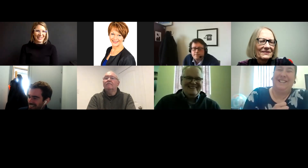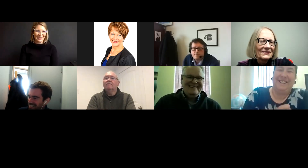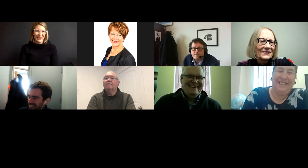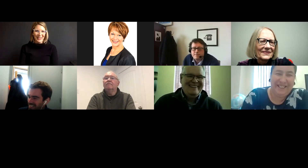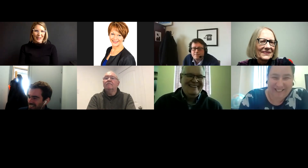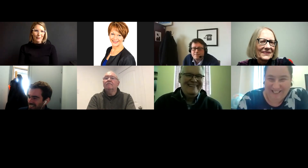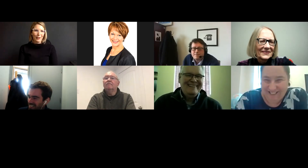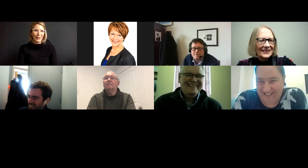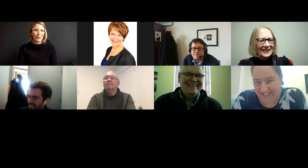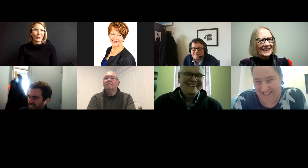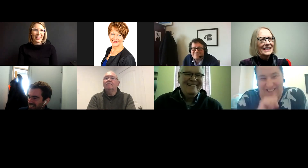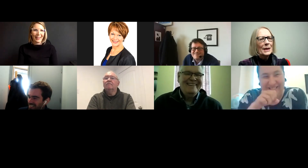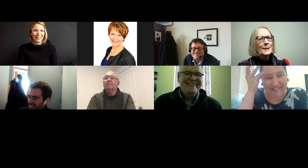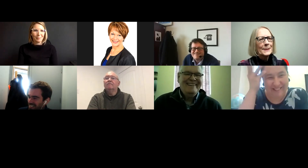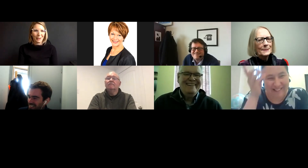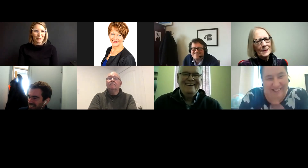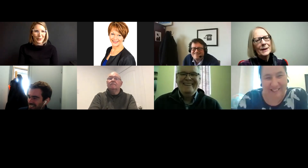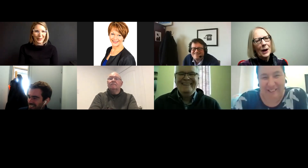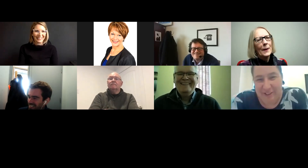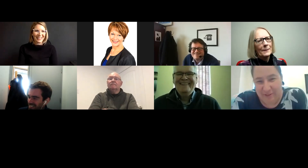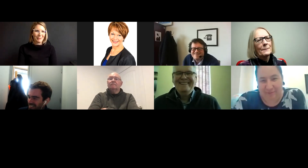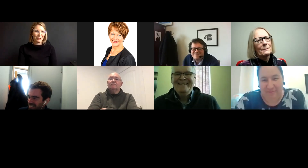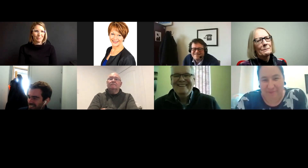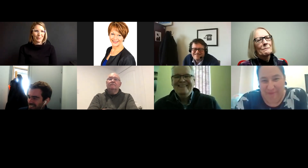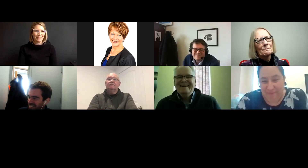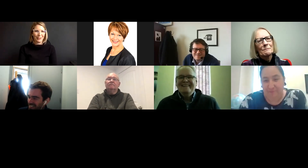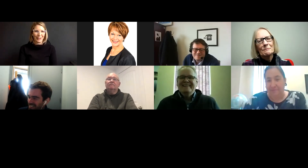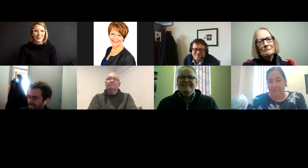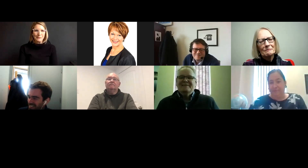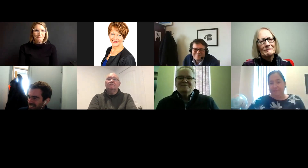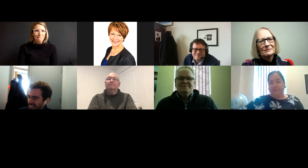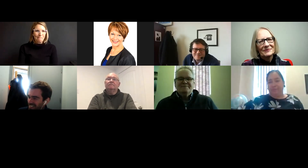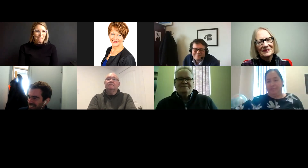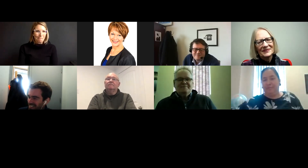Yes, I do. They're fighting who's going to ask, Megan or Miles. Miles being funny.